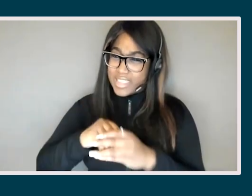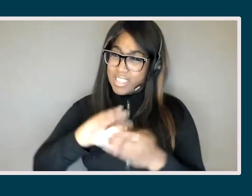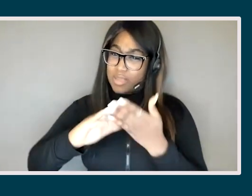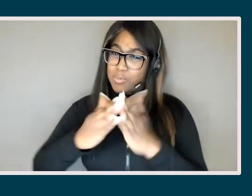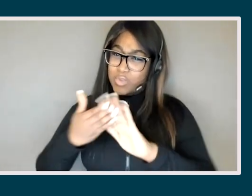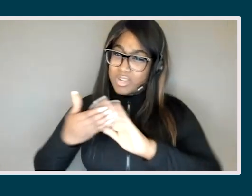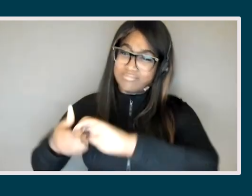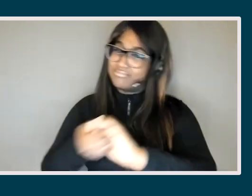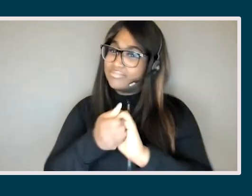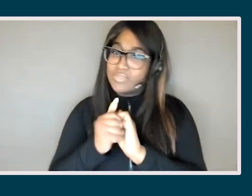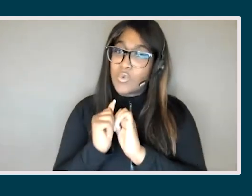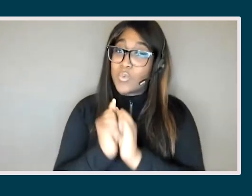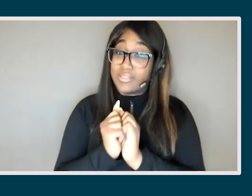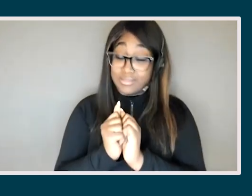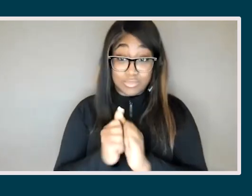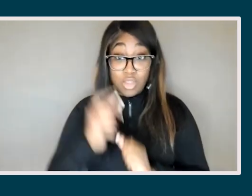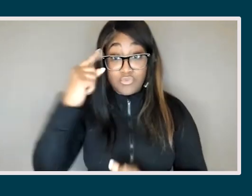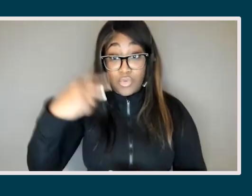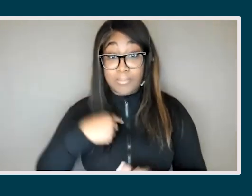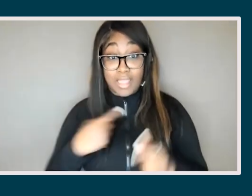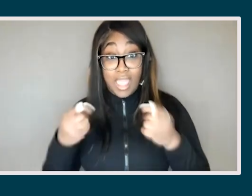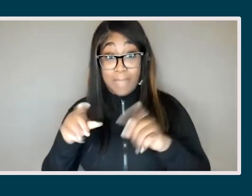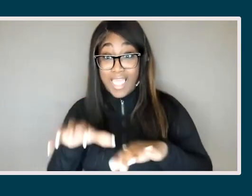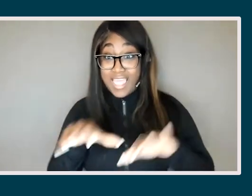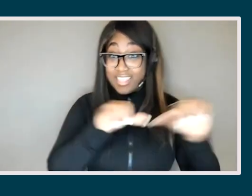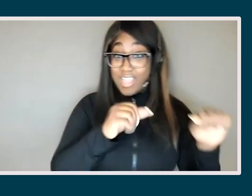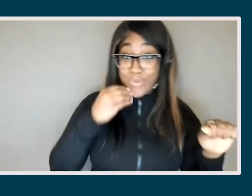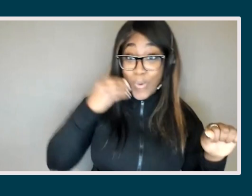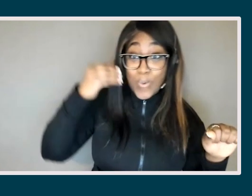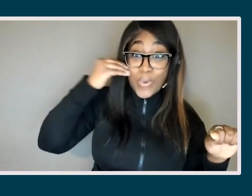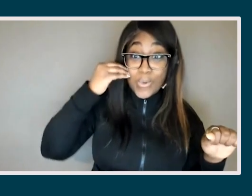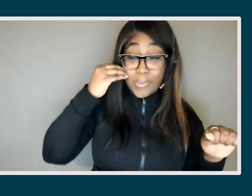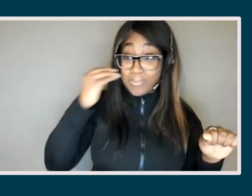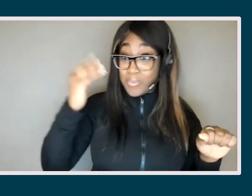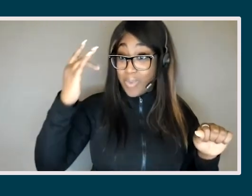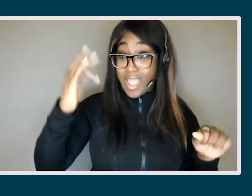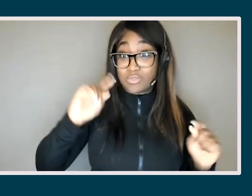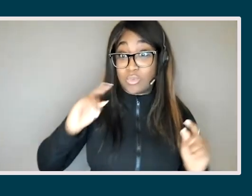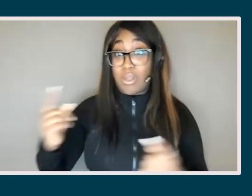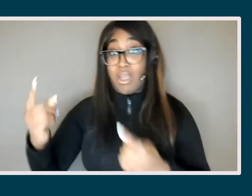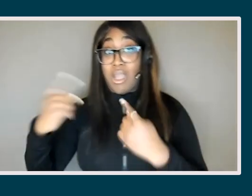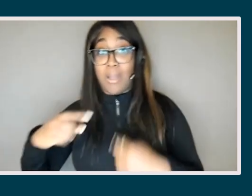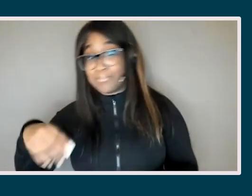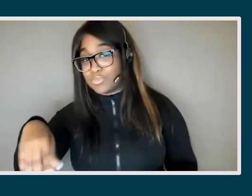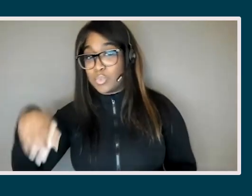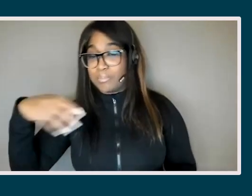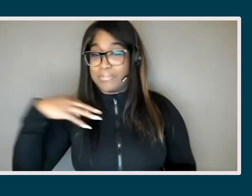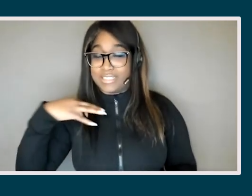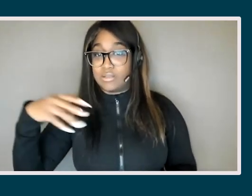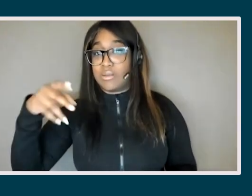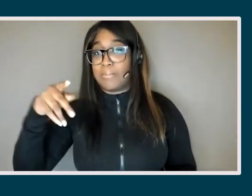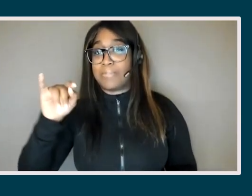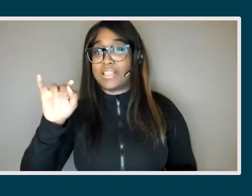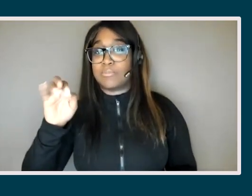me, from the moment I left home, which was to come to Pittsburgh, to go to the University of Pittsburgh, there have been